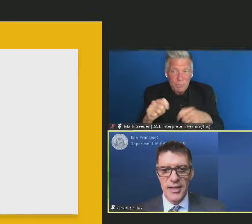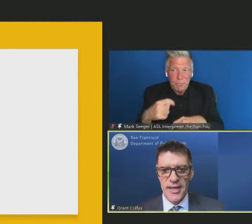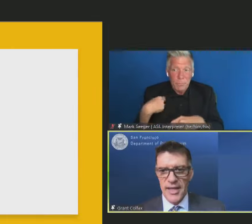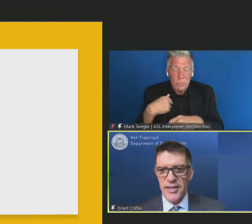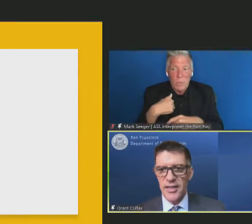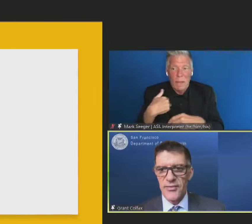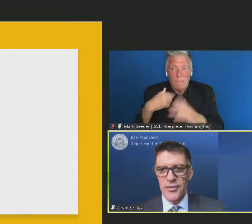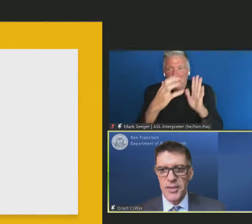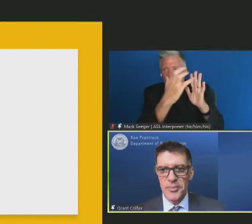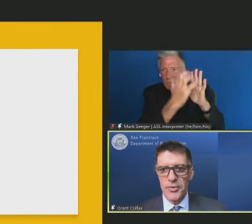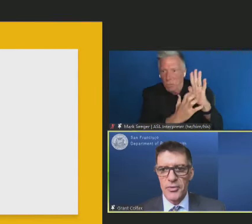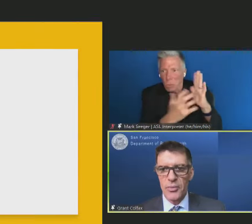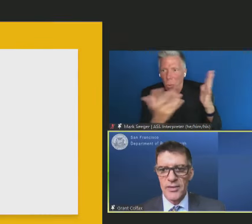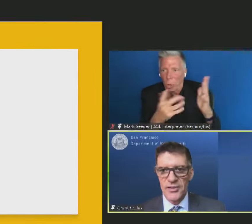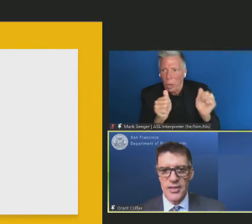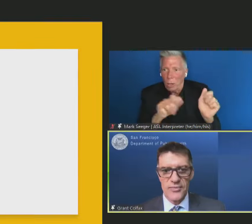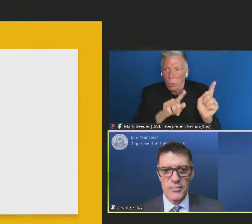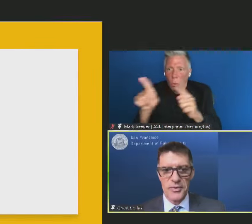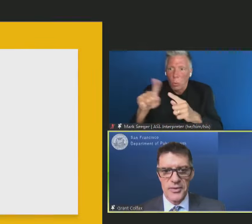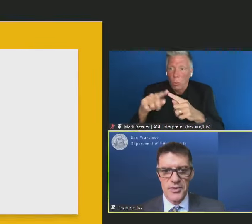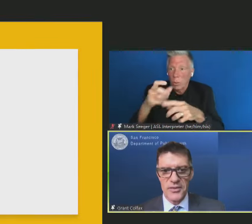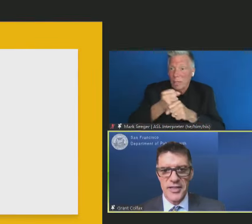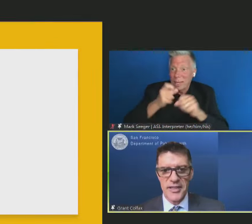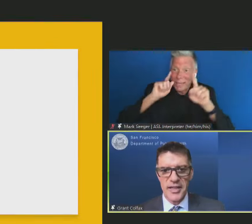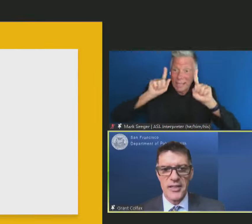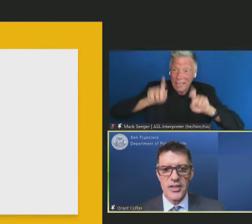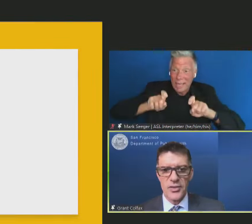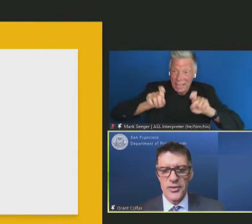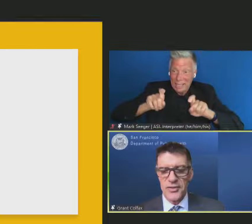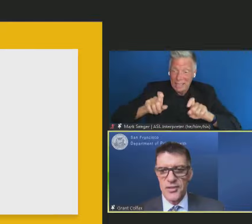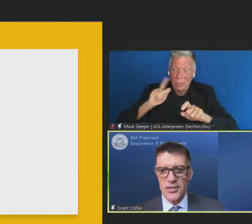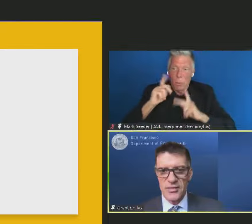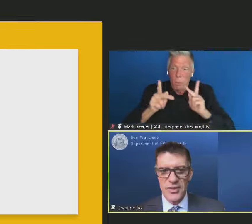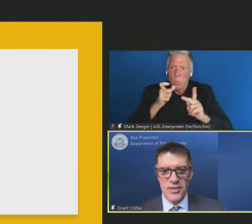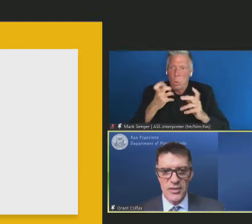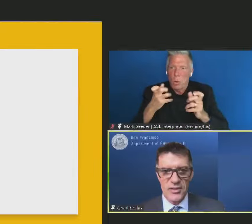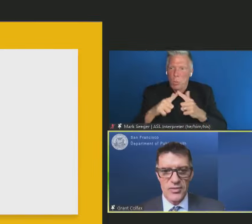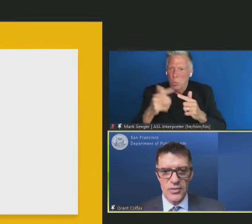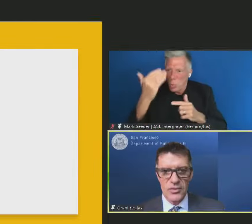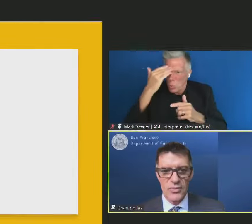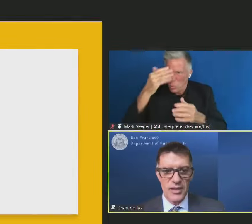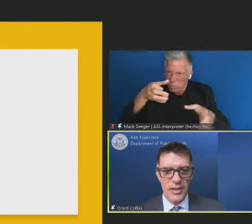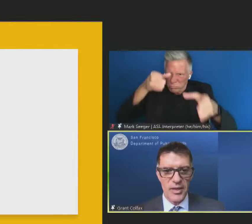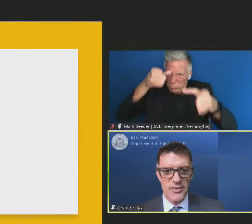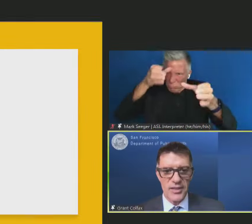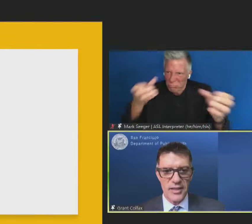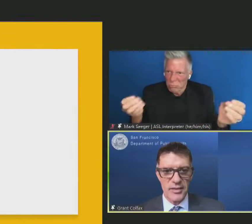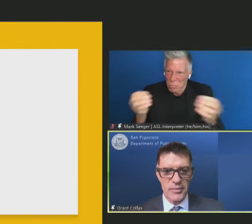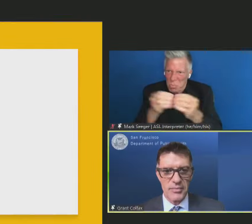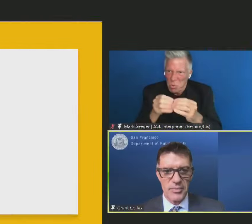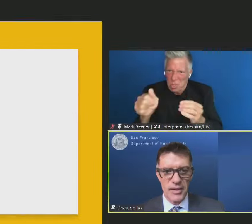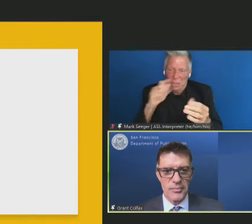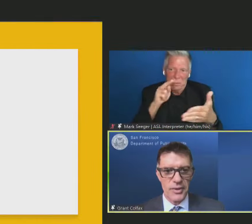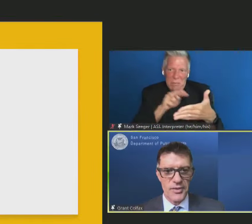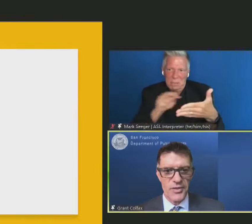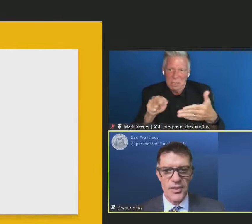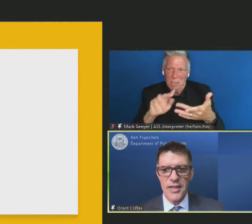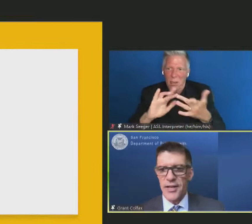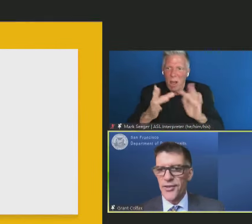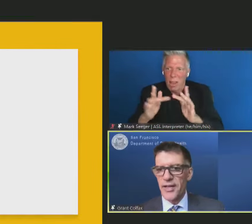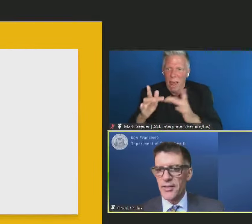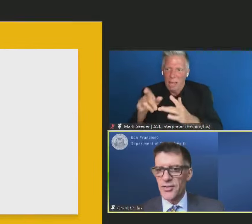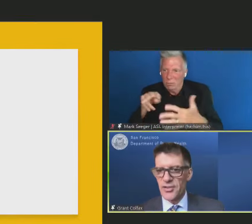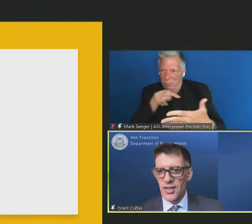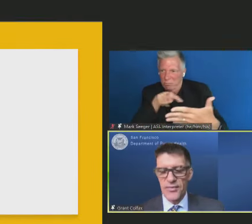tested. And then for people who want to delve deeper into the data, you can see the links here to our data and reports.